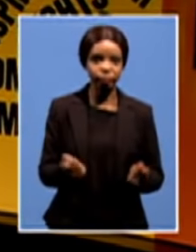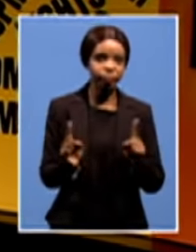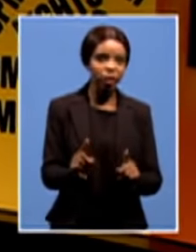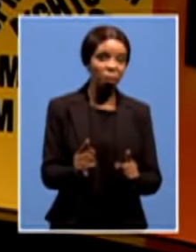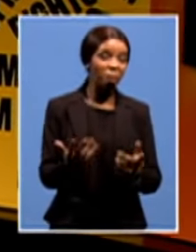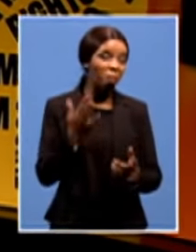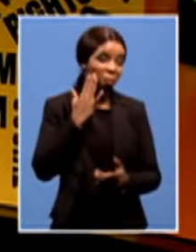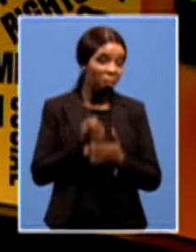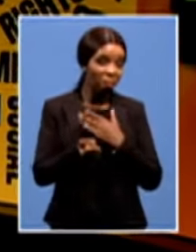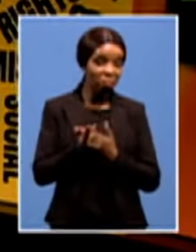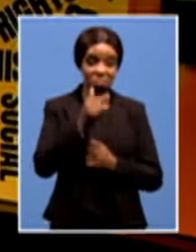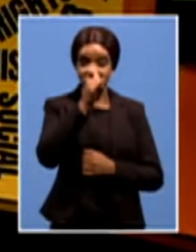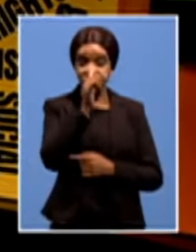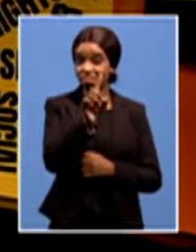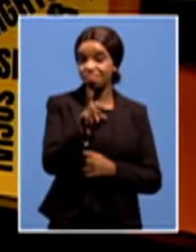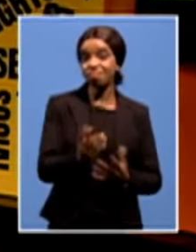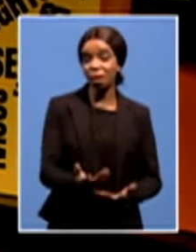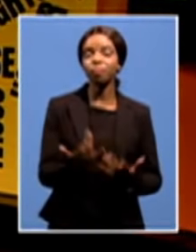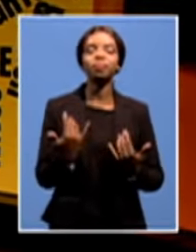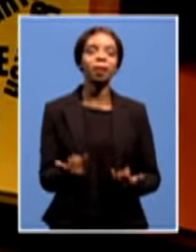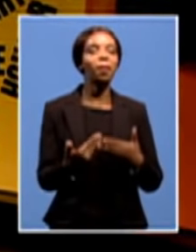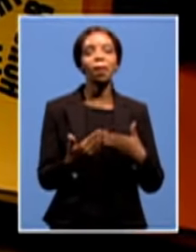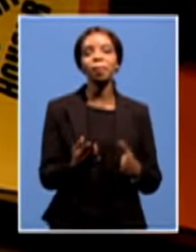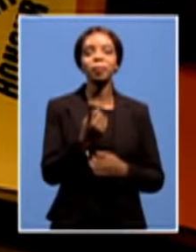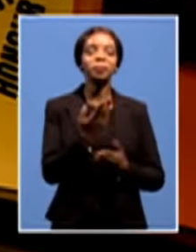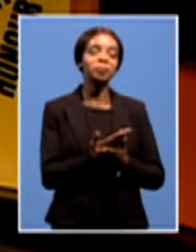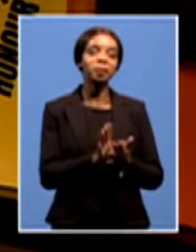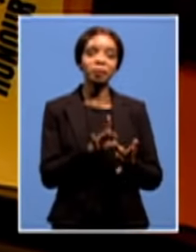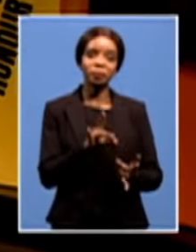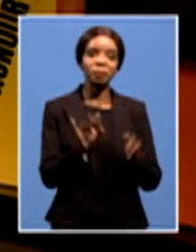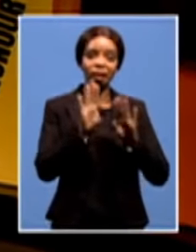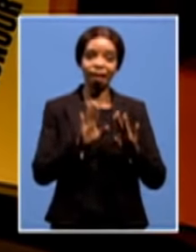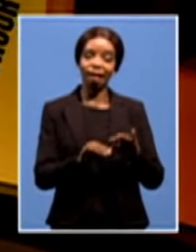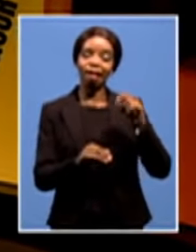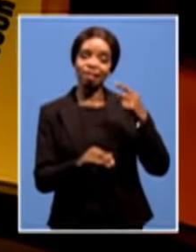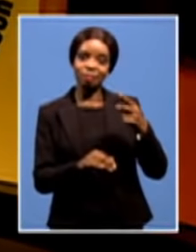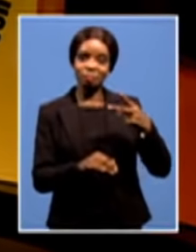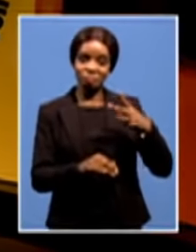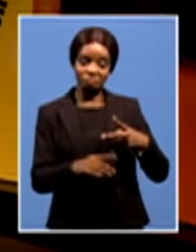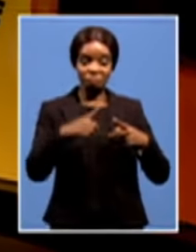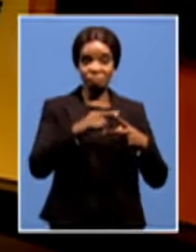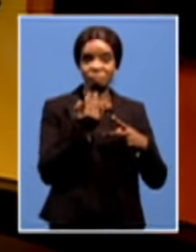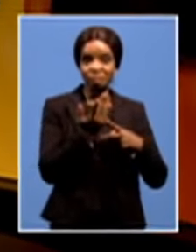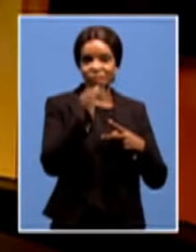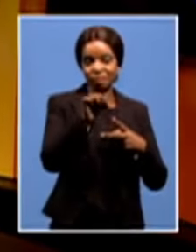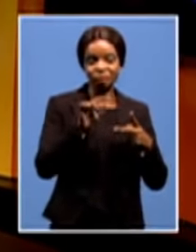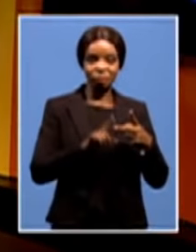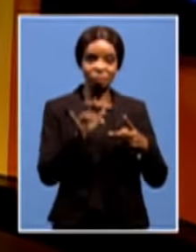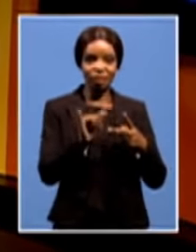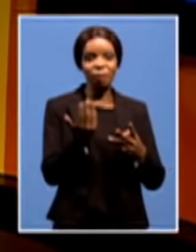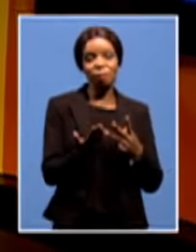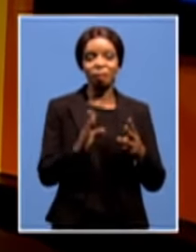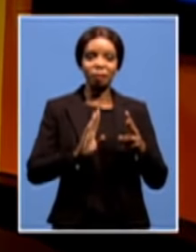to crime? Our poll is now open. You can choose from the three colors, as you know. Green is yes, yellow maybe, red is for